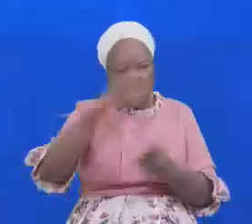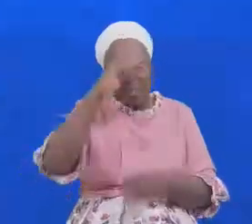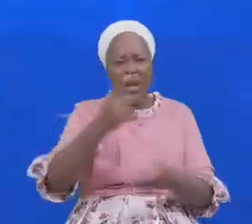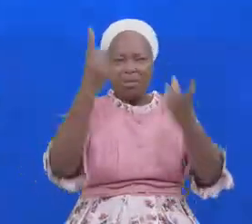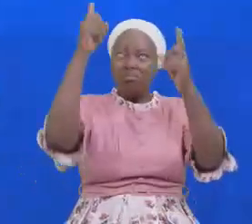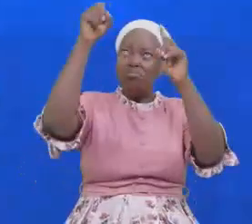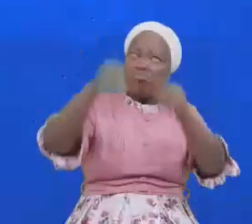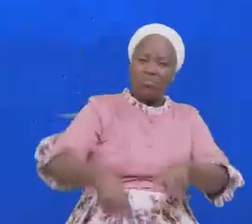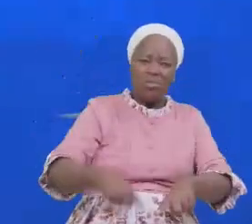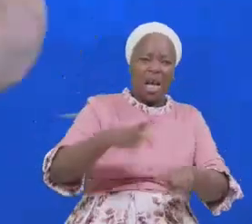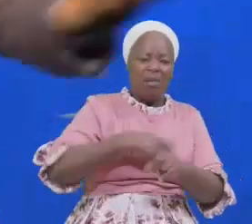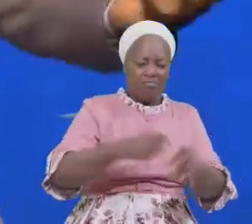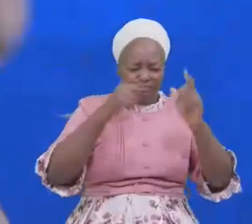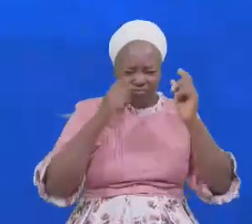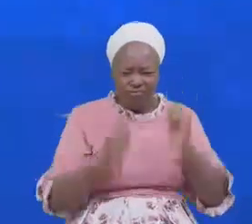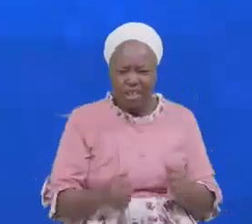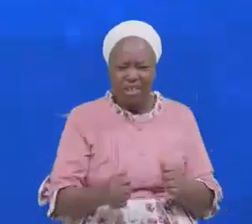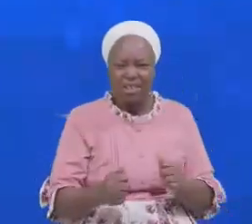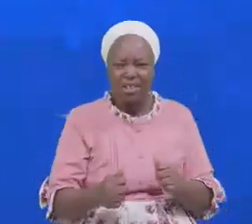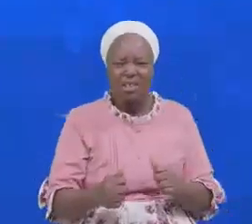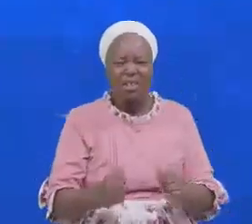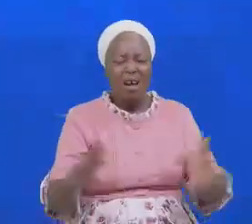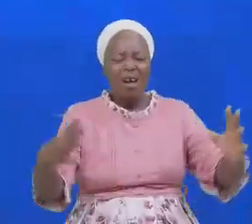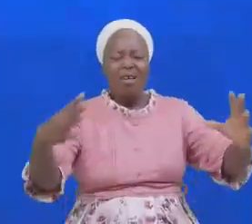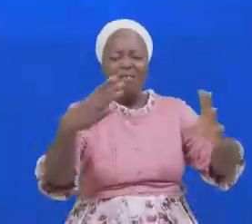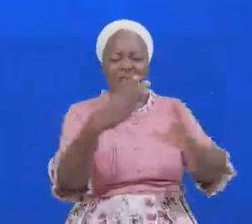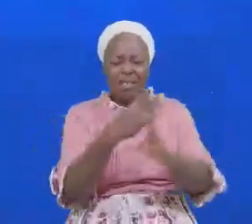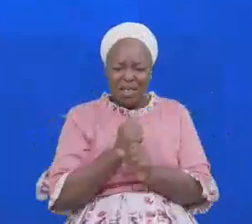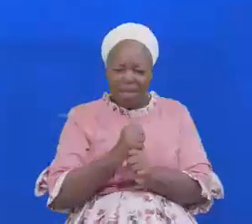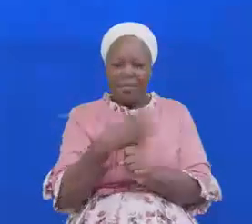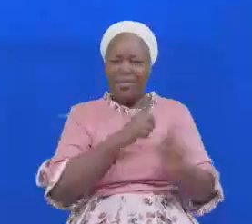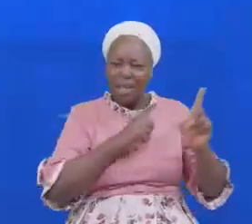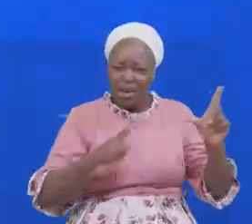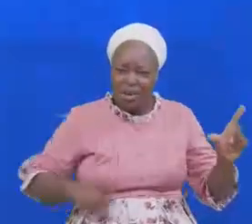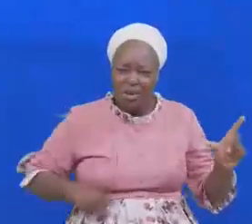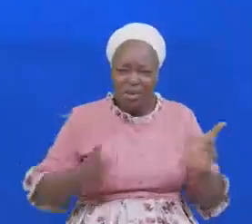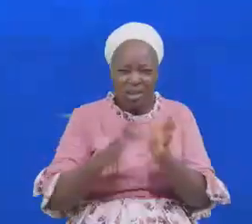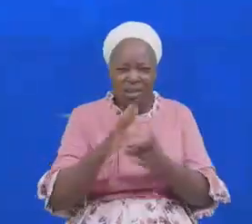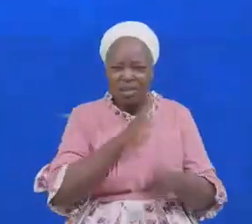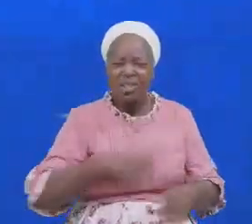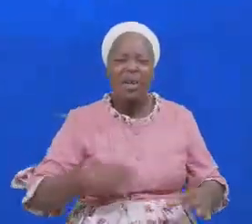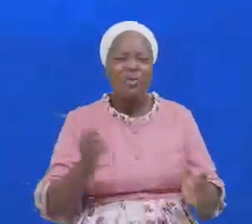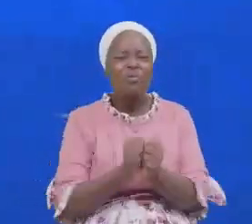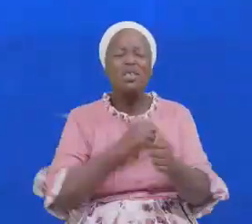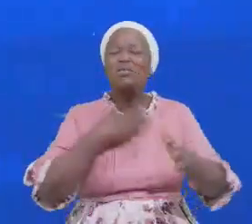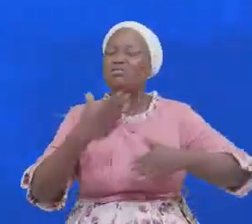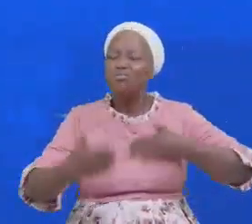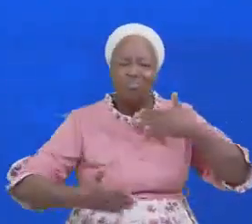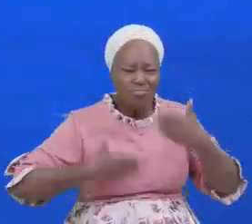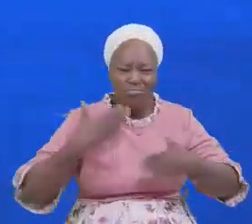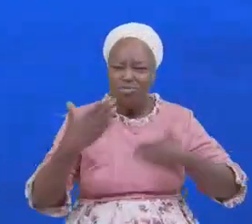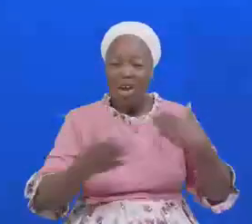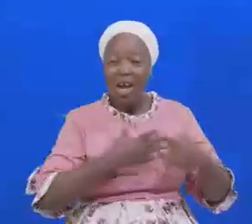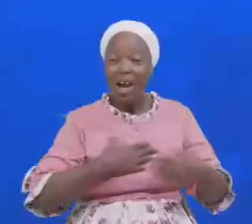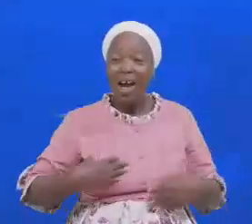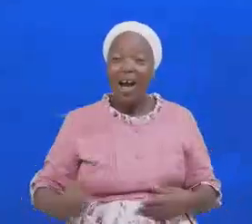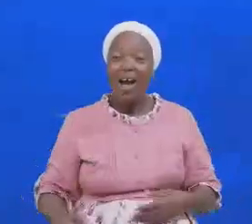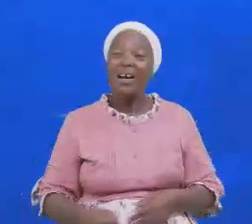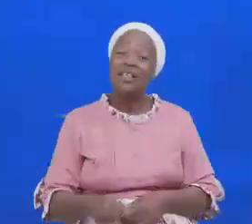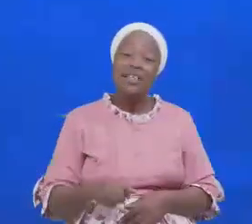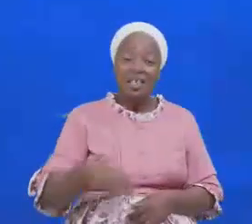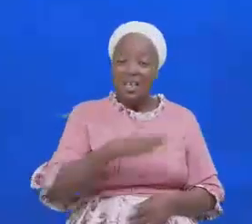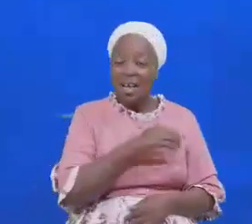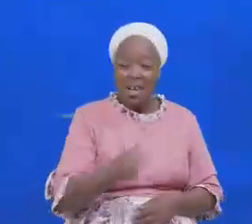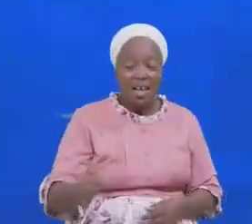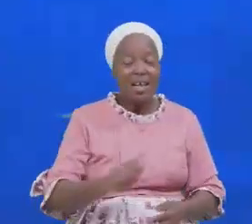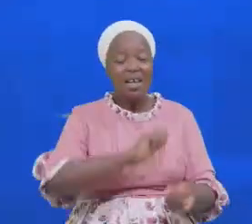made haste. He received the Lord joyfully. And a change